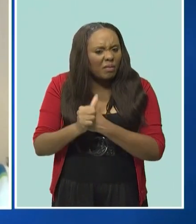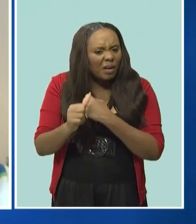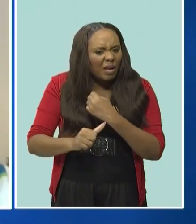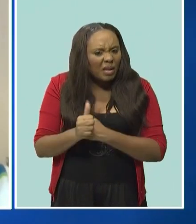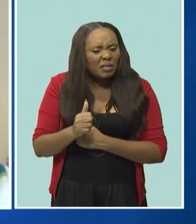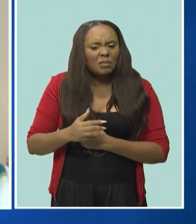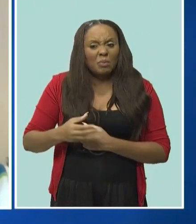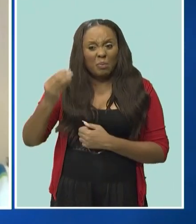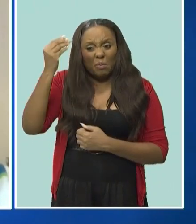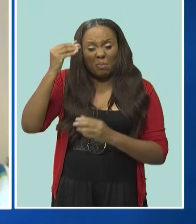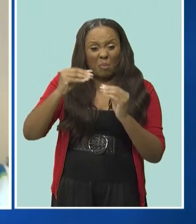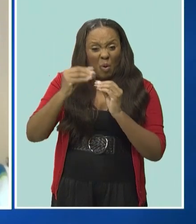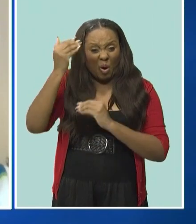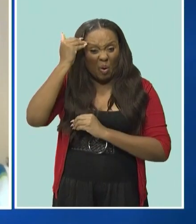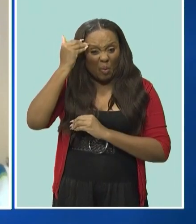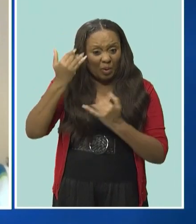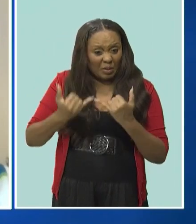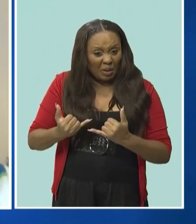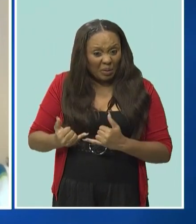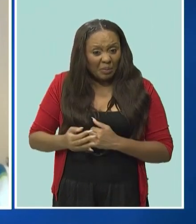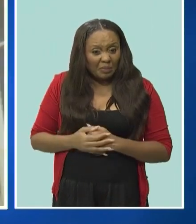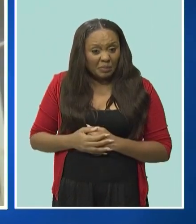than they were in previous years?